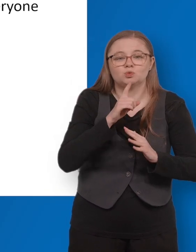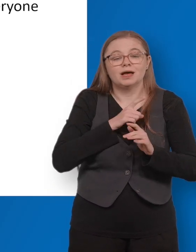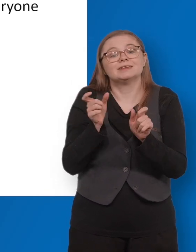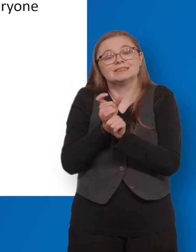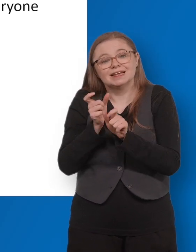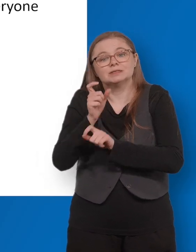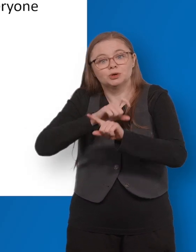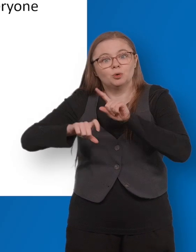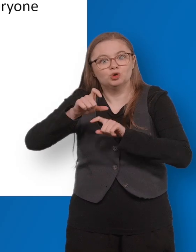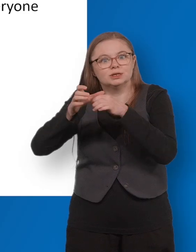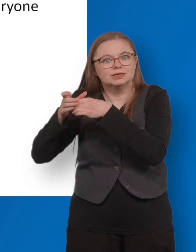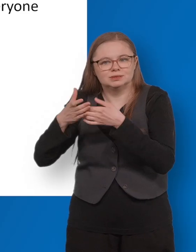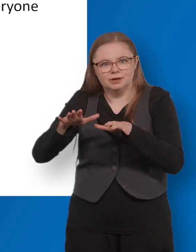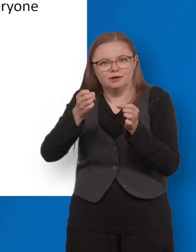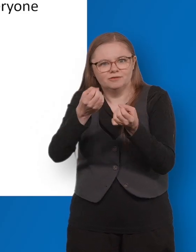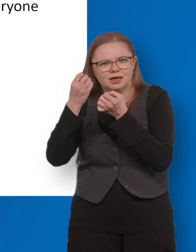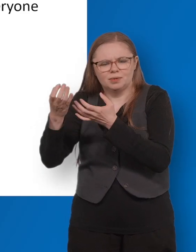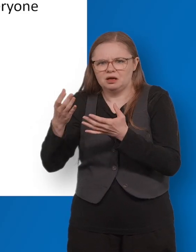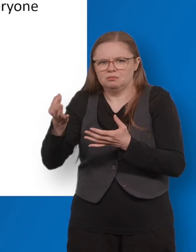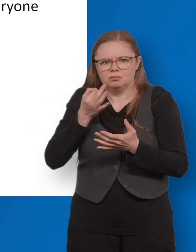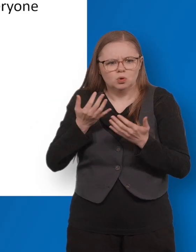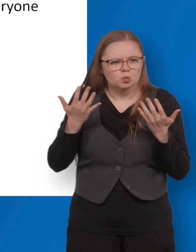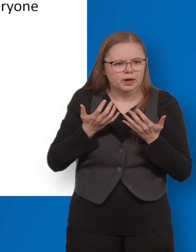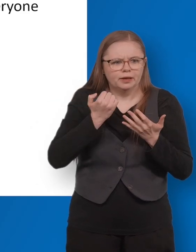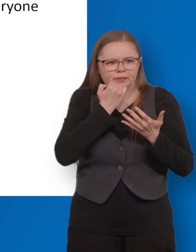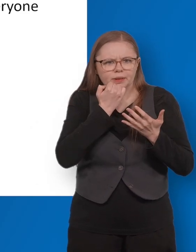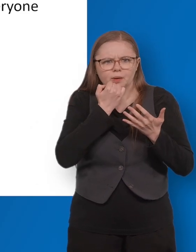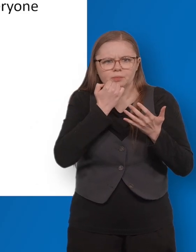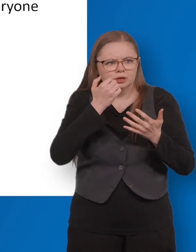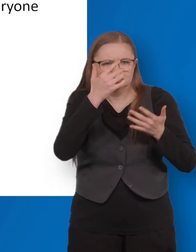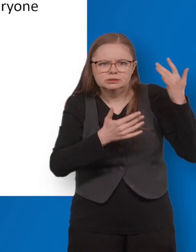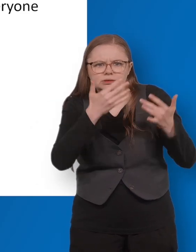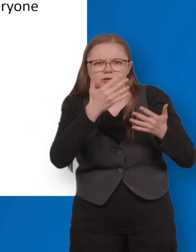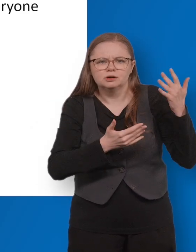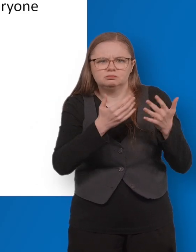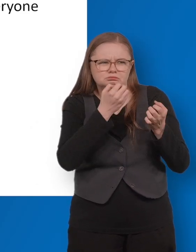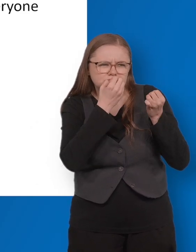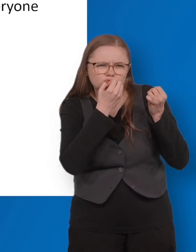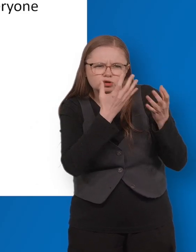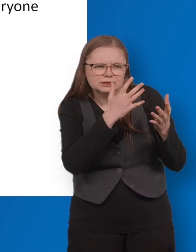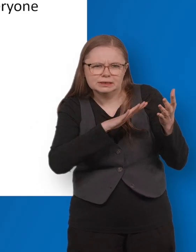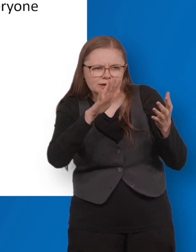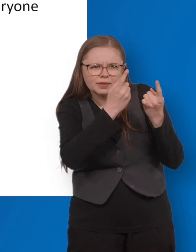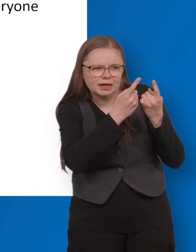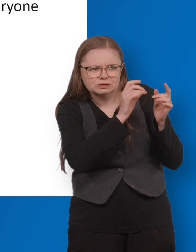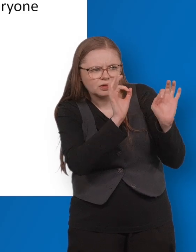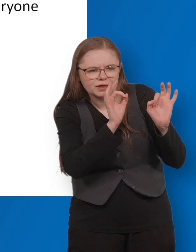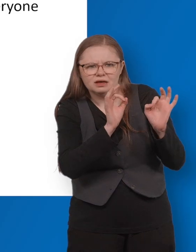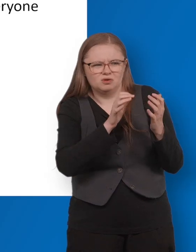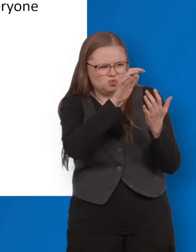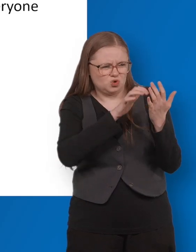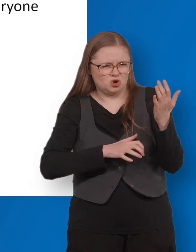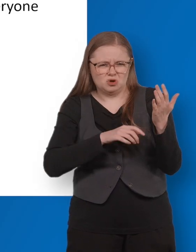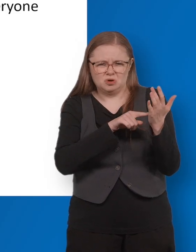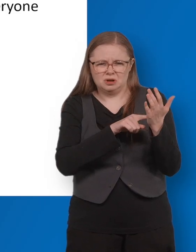are the figures? Where are the pretty things that I can look at? It's all words and a bit of green wording, so black wording and green